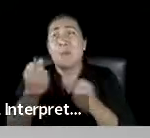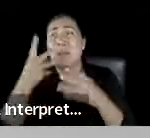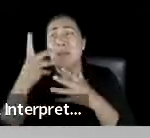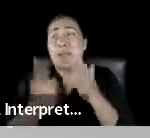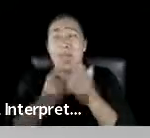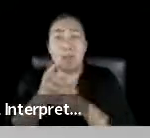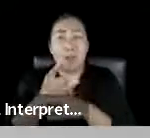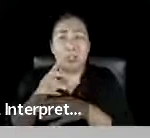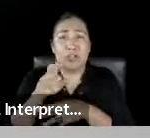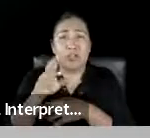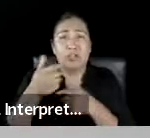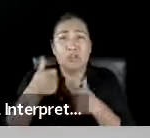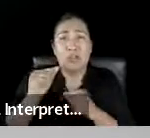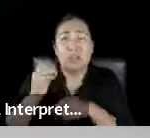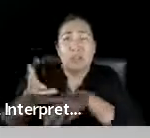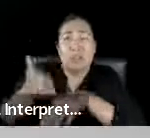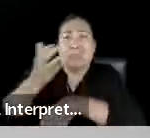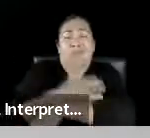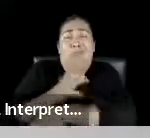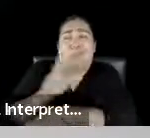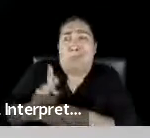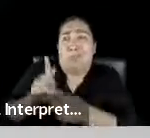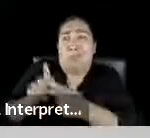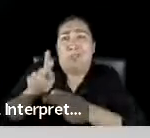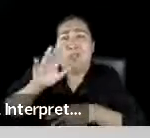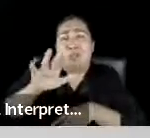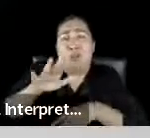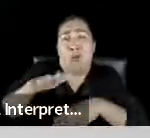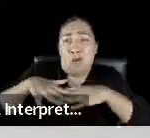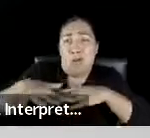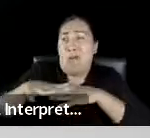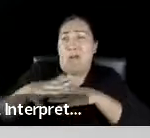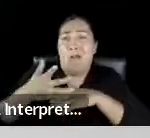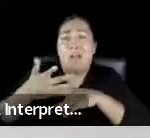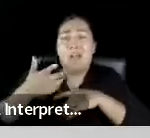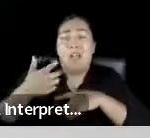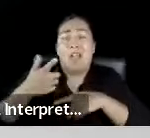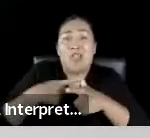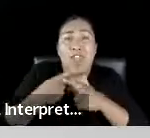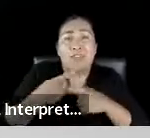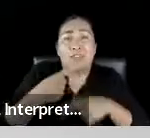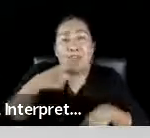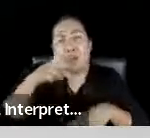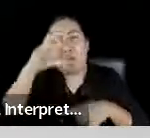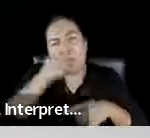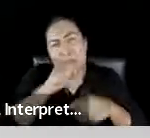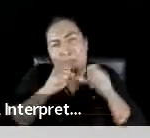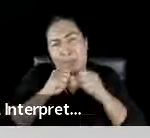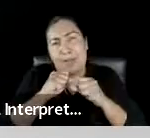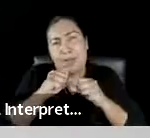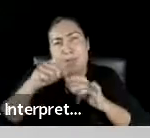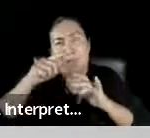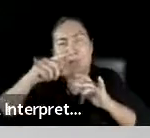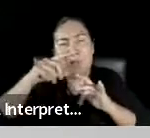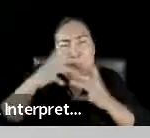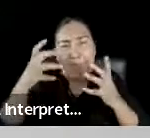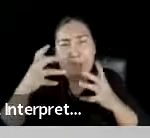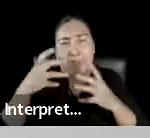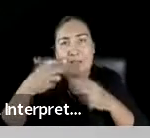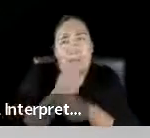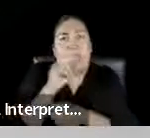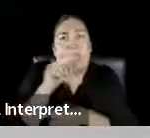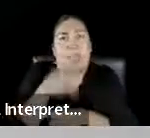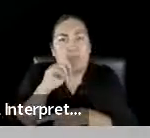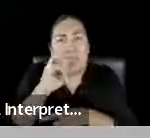field. A new topic that you're constantly missing, having to make up for that gap. The constant thought that you are disappointing